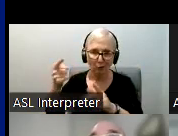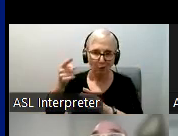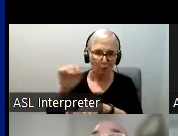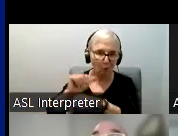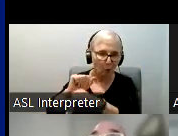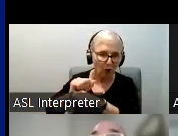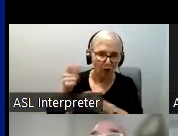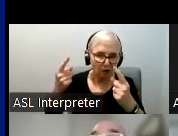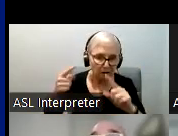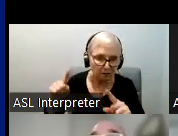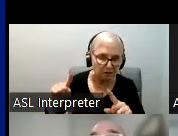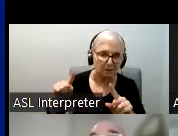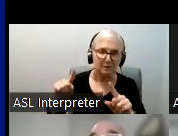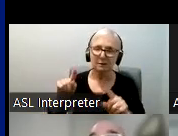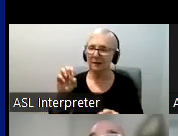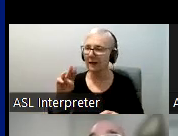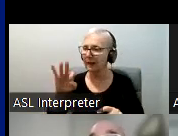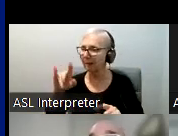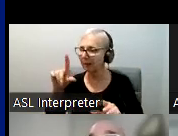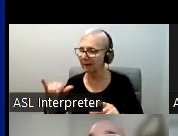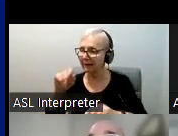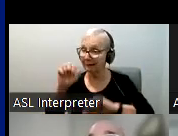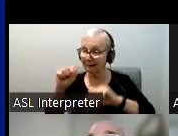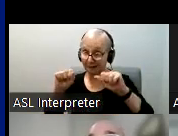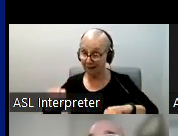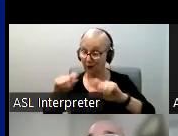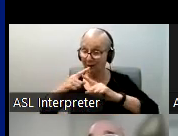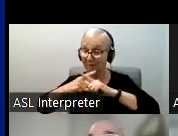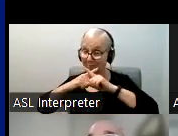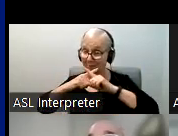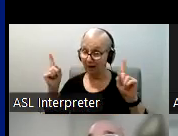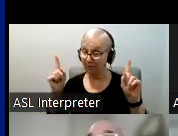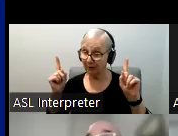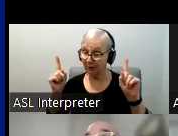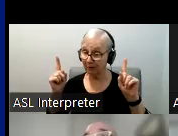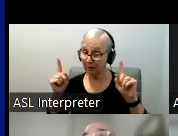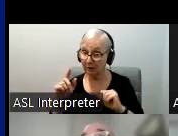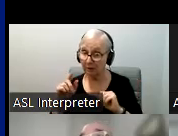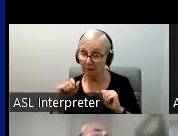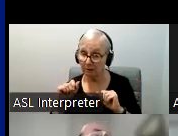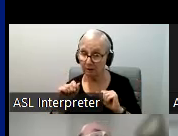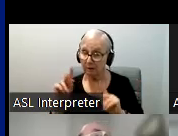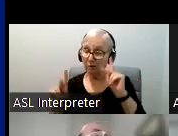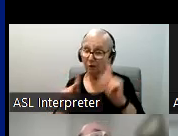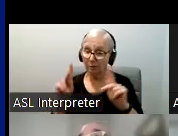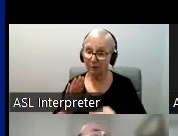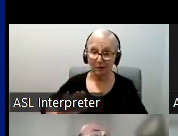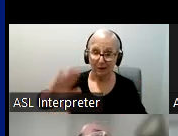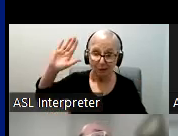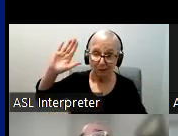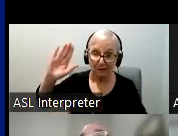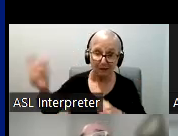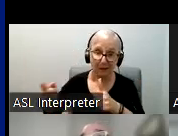has the ability to, or Emily has the ability to unmute. Does Emily need to do people need to raise their hand in order